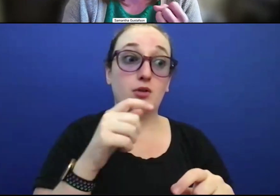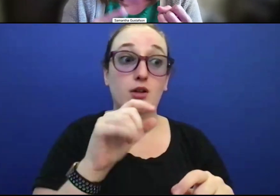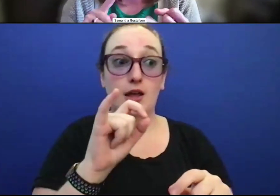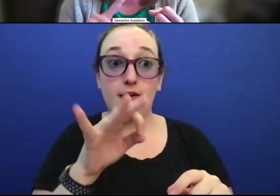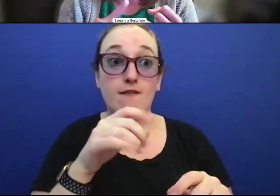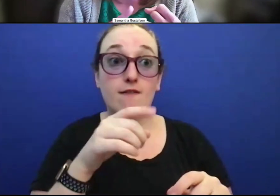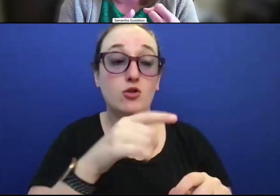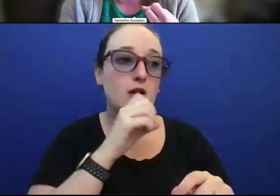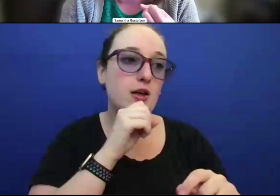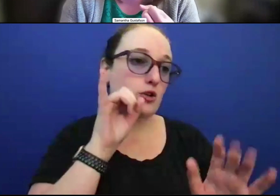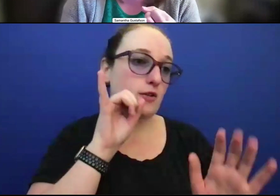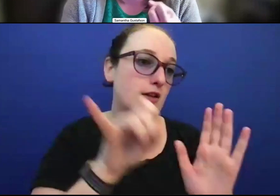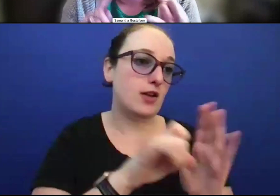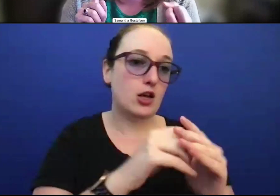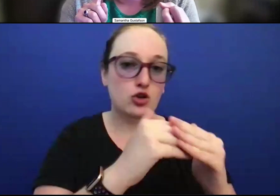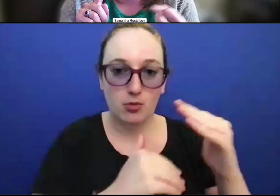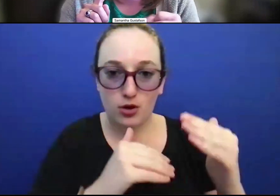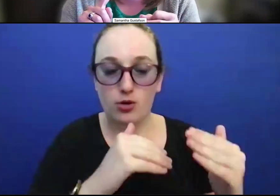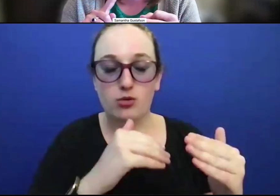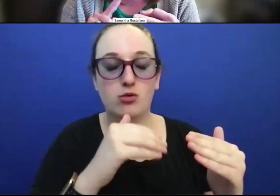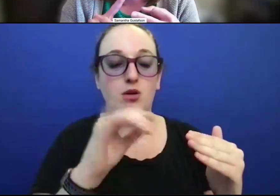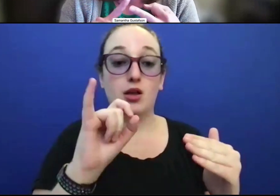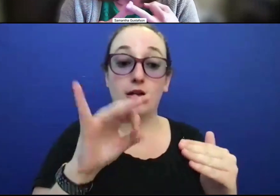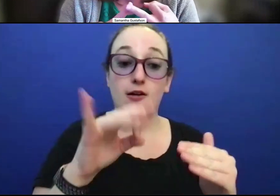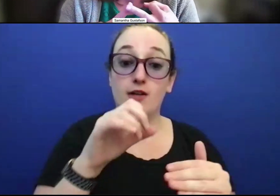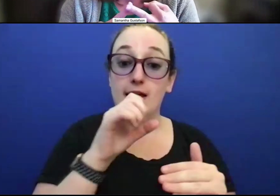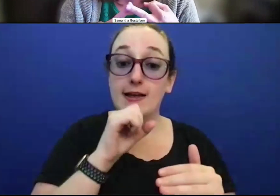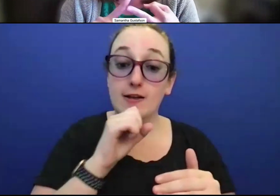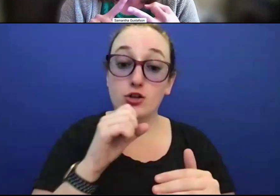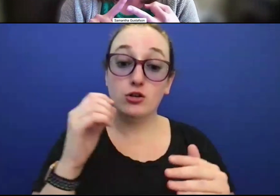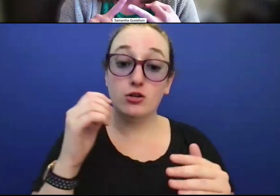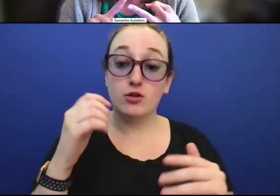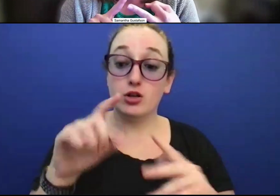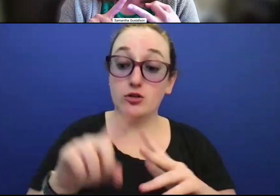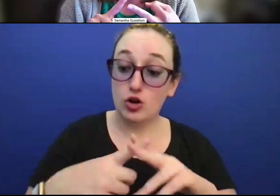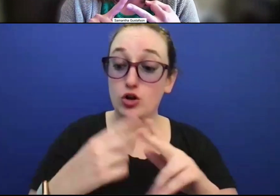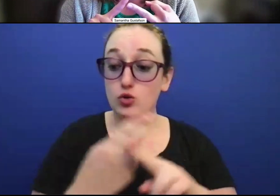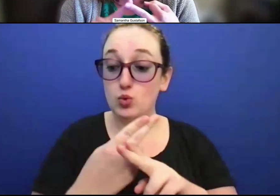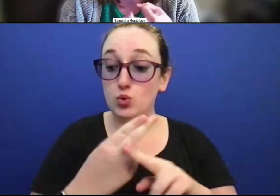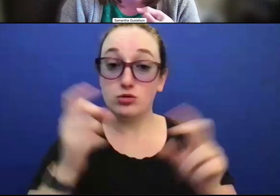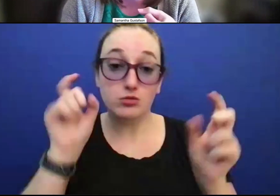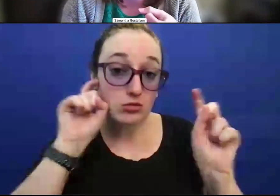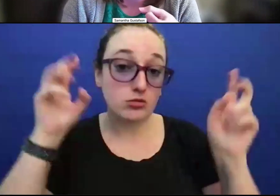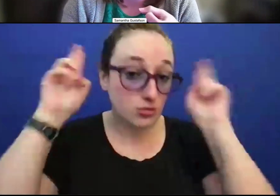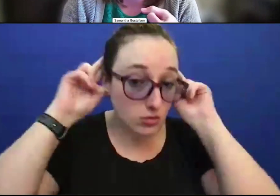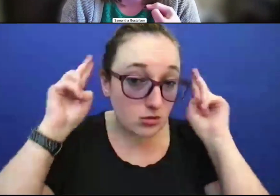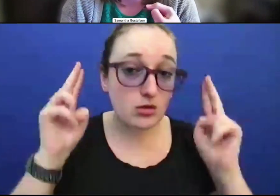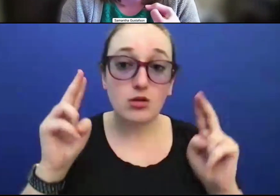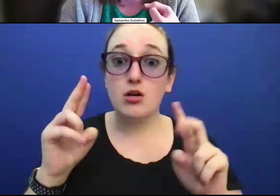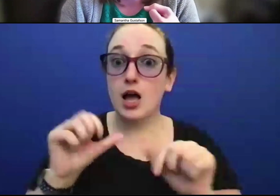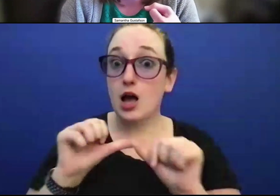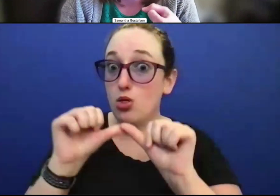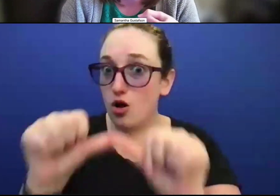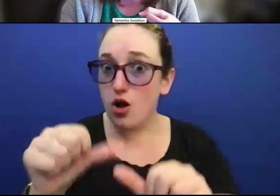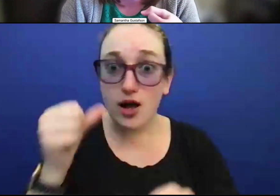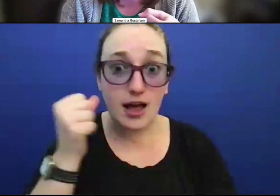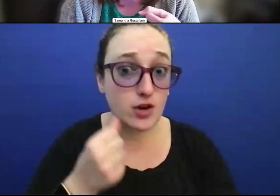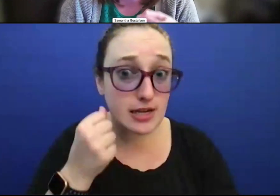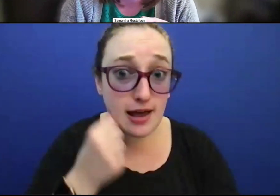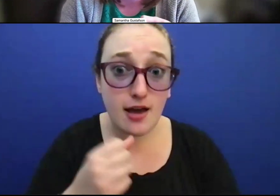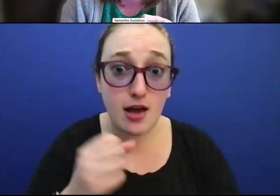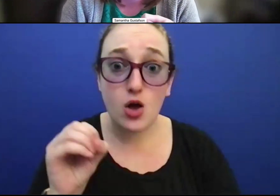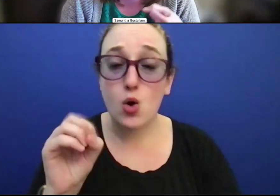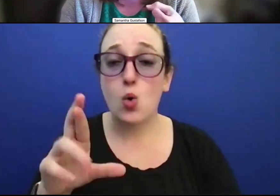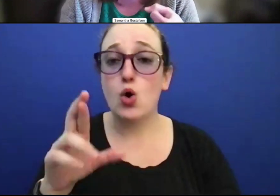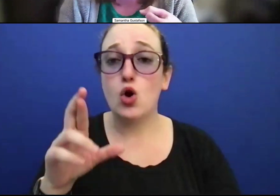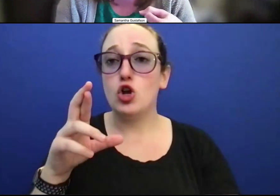of identification, age of amplification, um, duration of use, right? Have they used it all day,